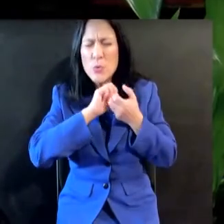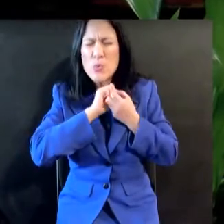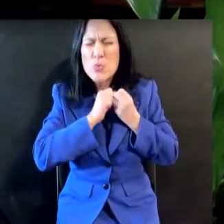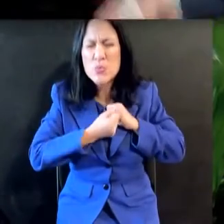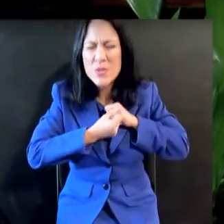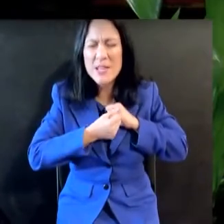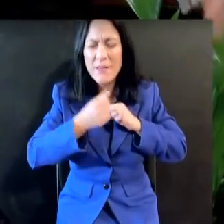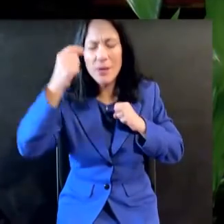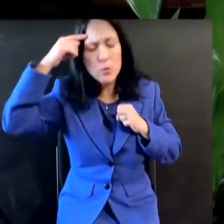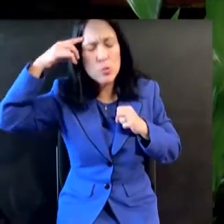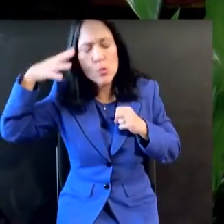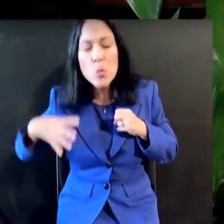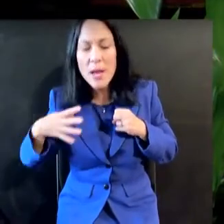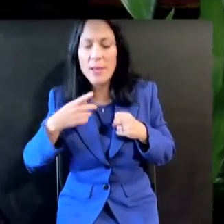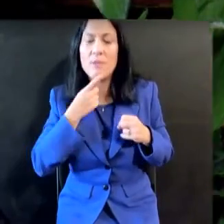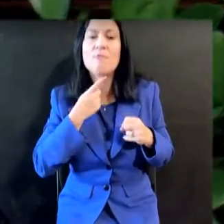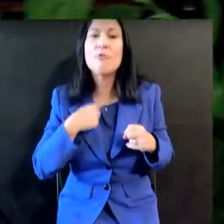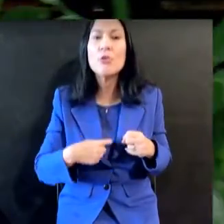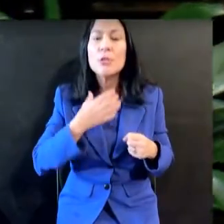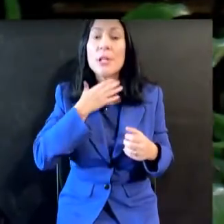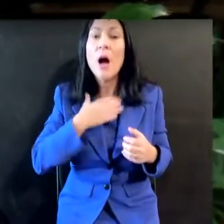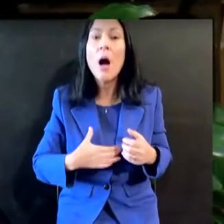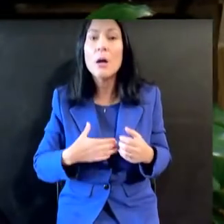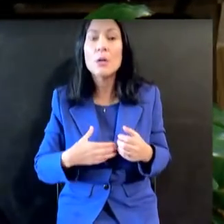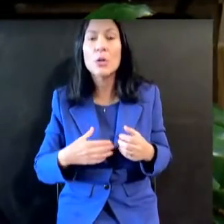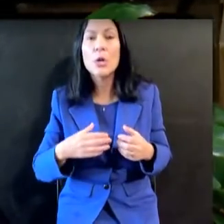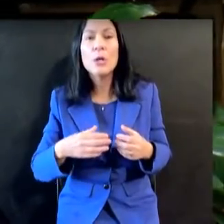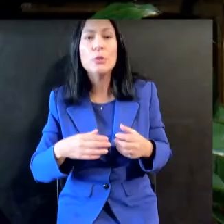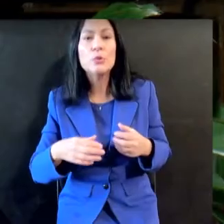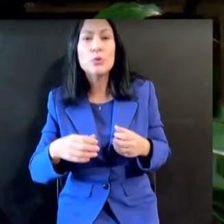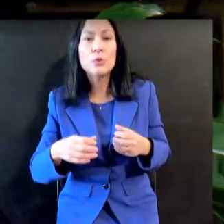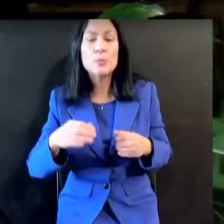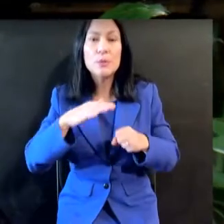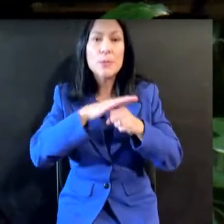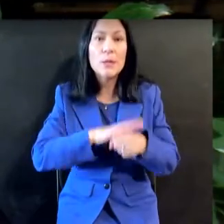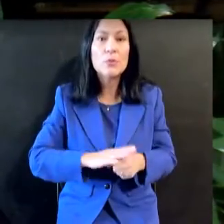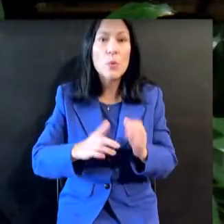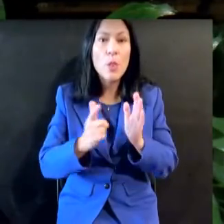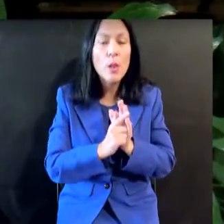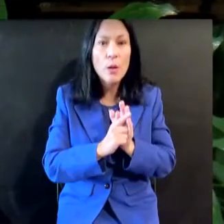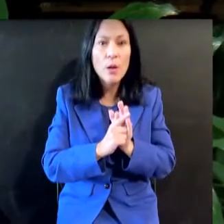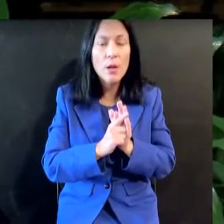thirst, to desire, to know what it is to go through all that being human means.